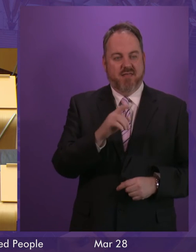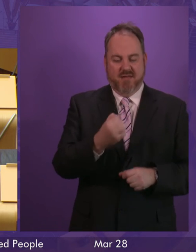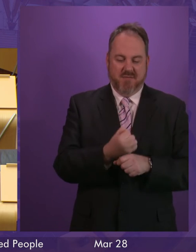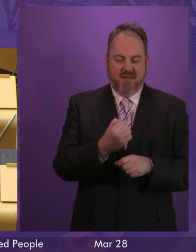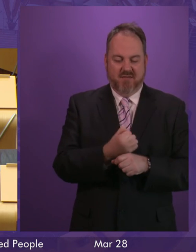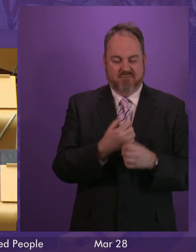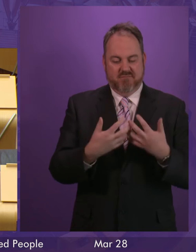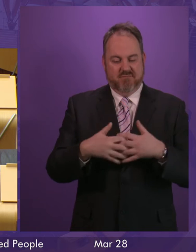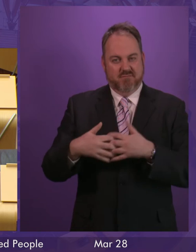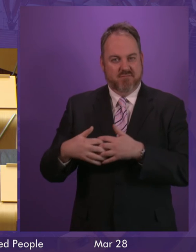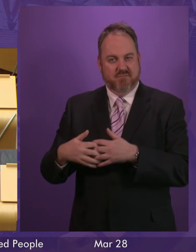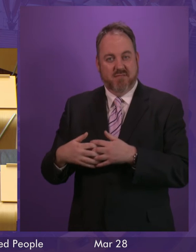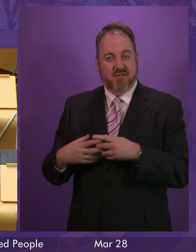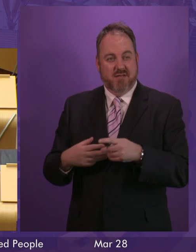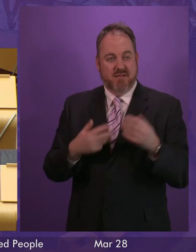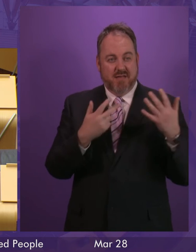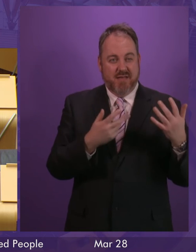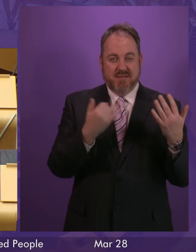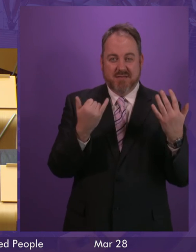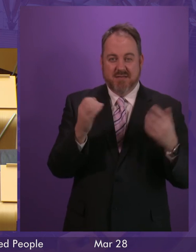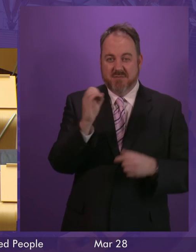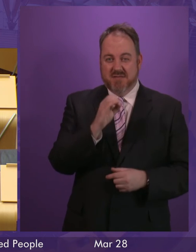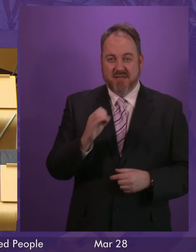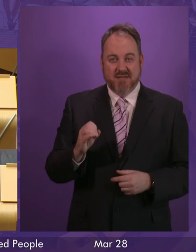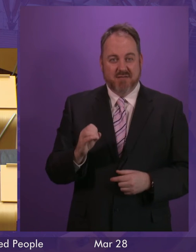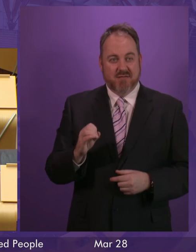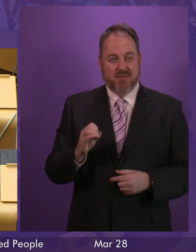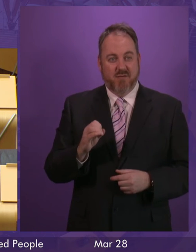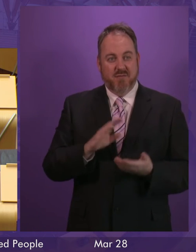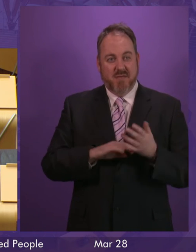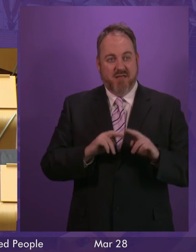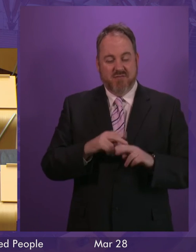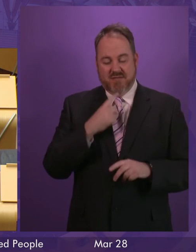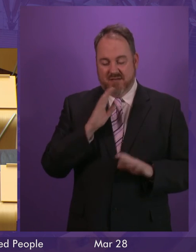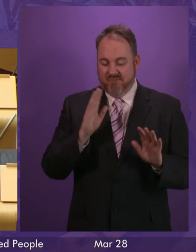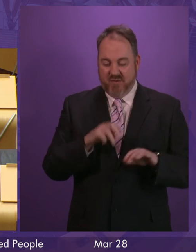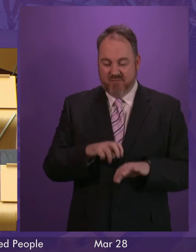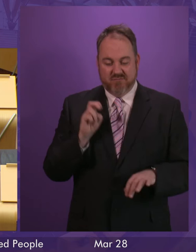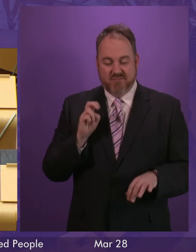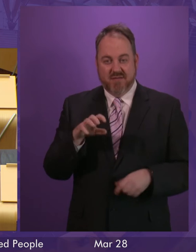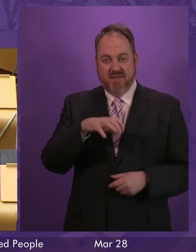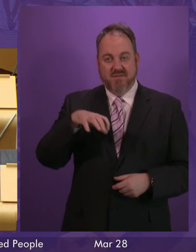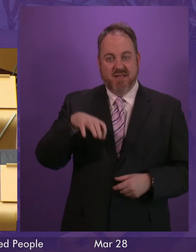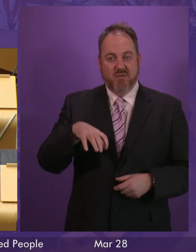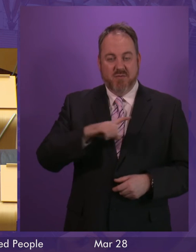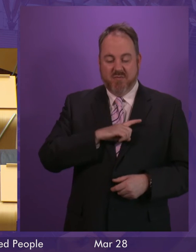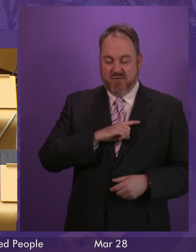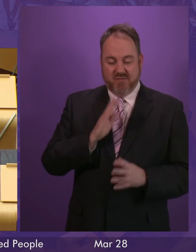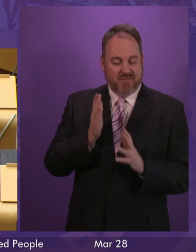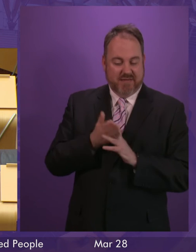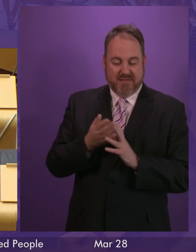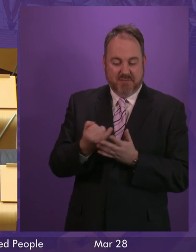parent carers stated that they have to leave a venue because of inadequate accessible toilet